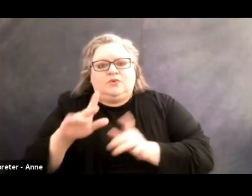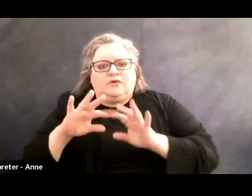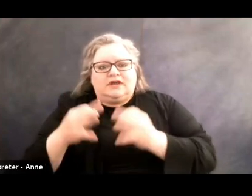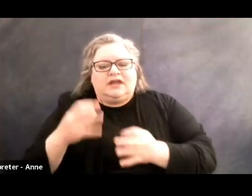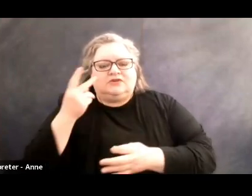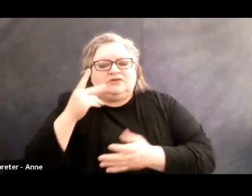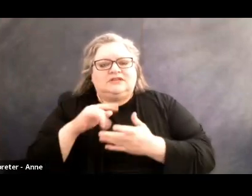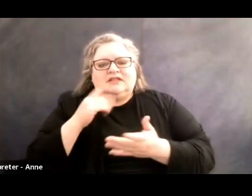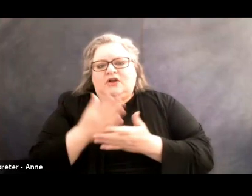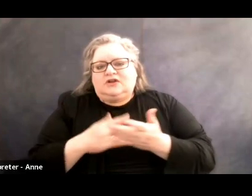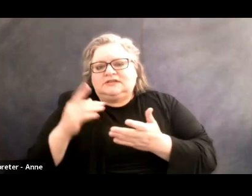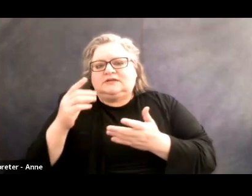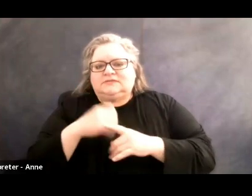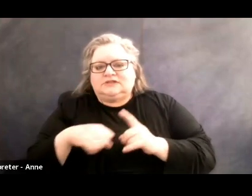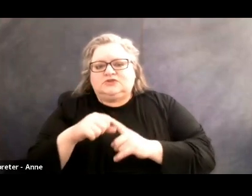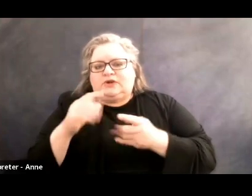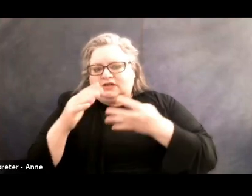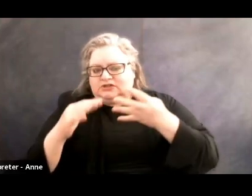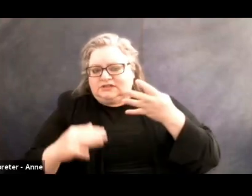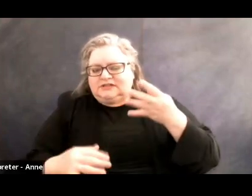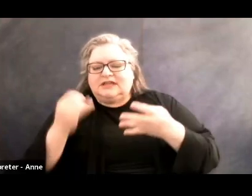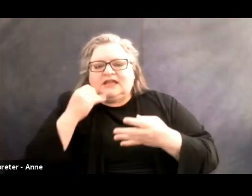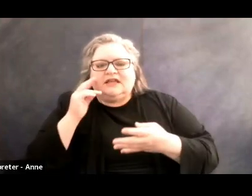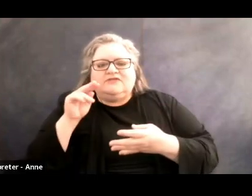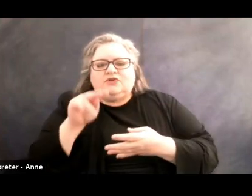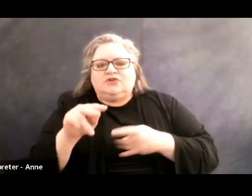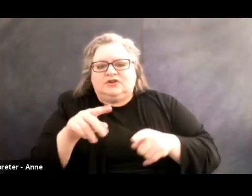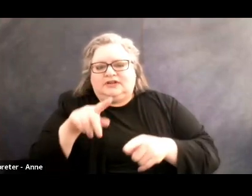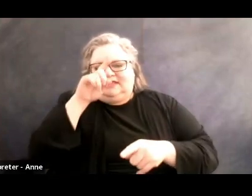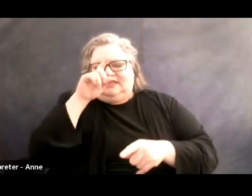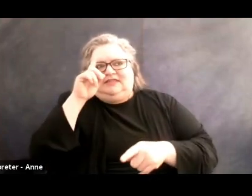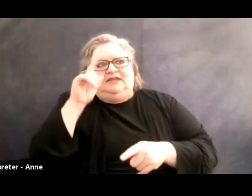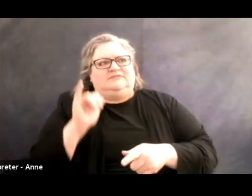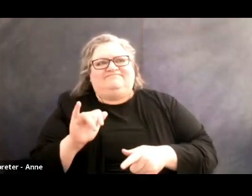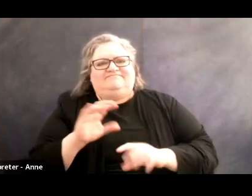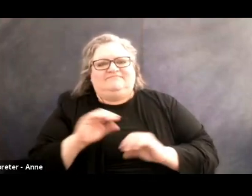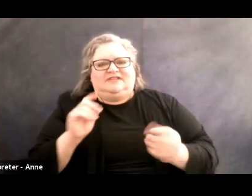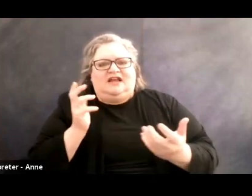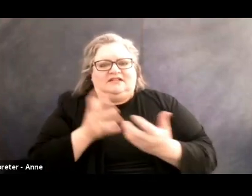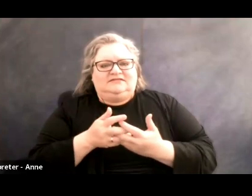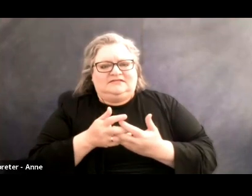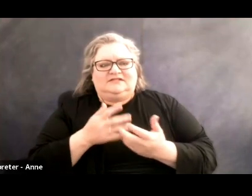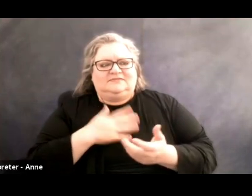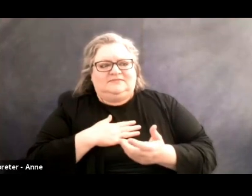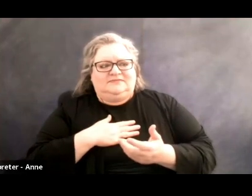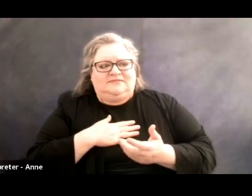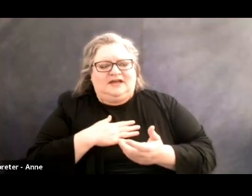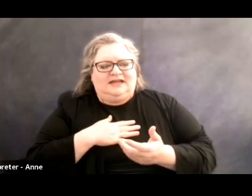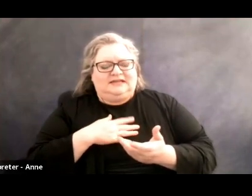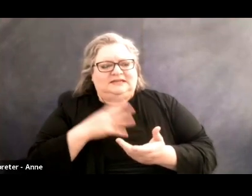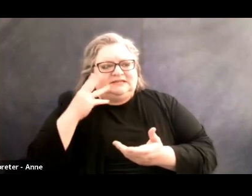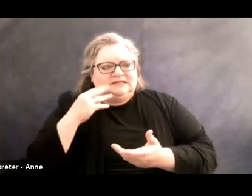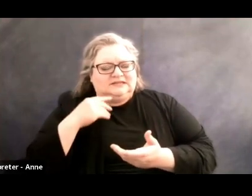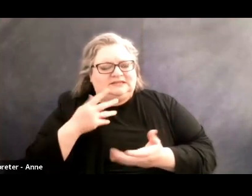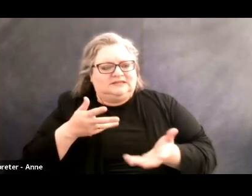some situations here. If you're looking at this and going, oh, none of these really are the same as what we are dealing with,